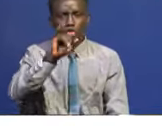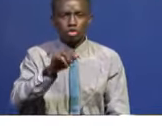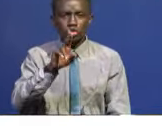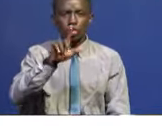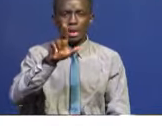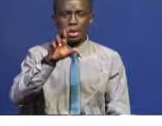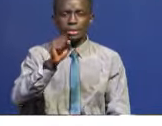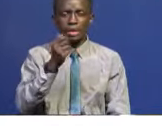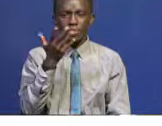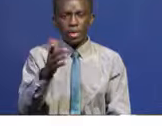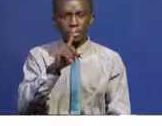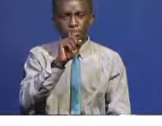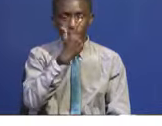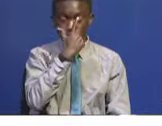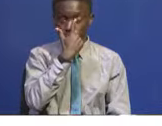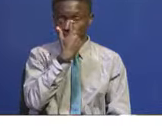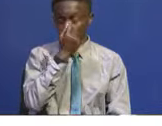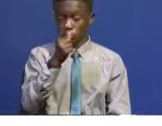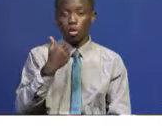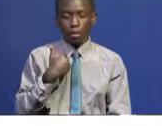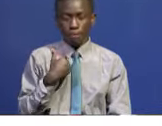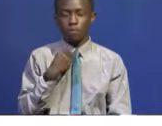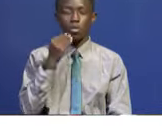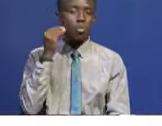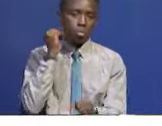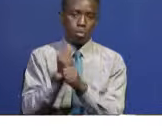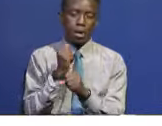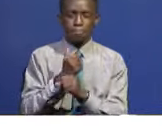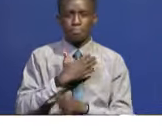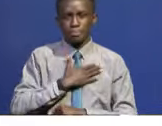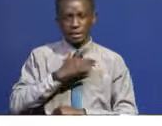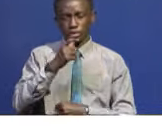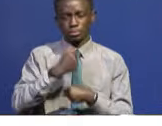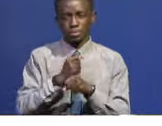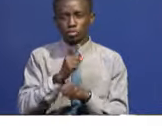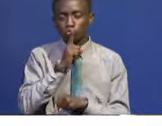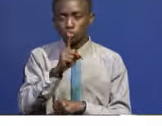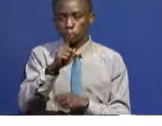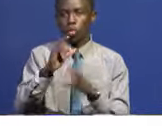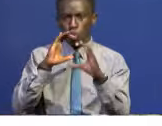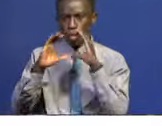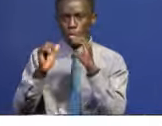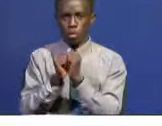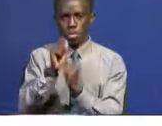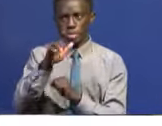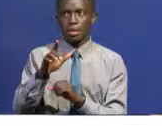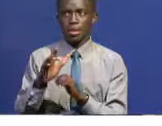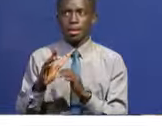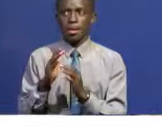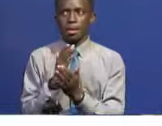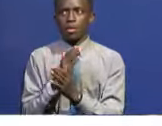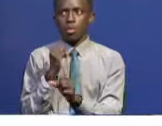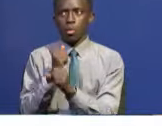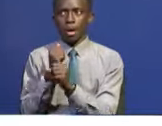Julius, you have an assignment. Please make sure that you talk with your colleague at the Ministry of